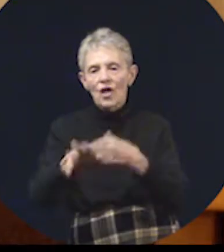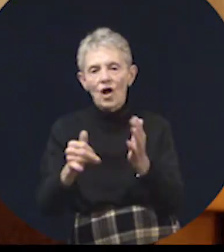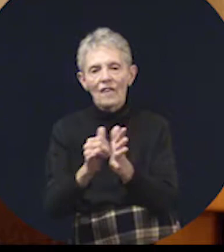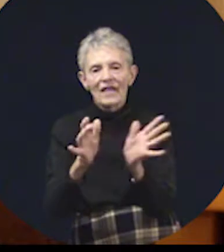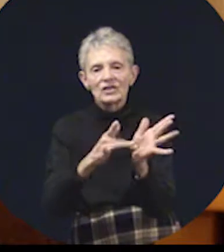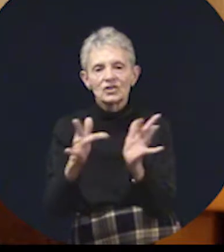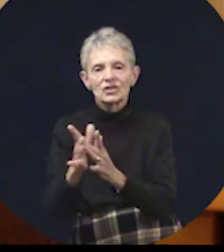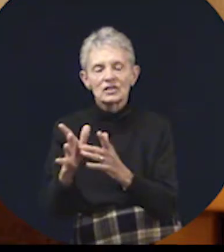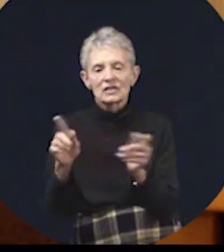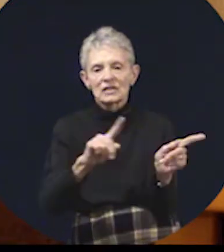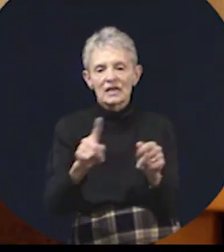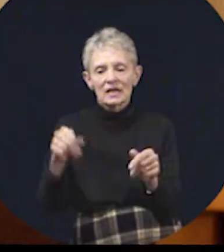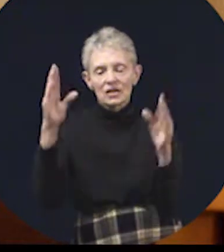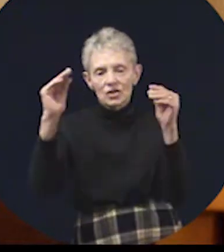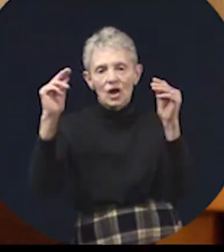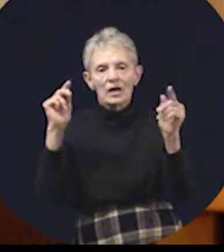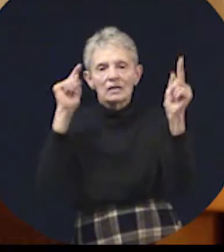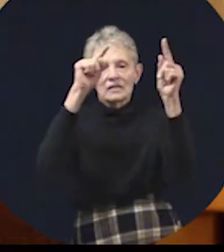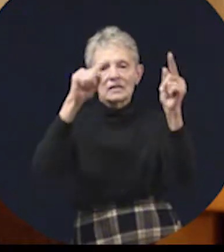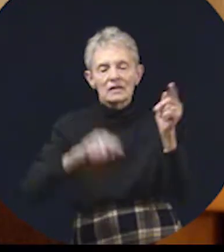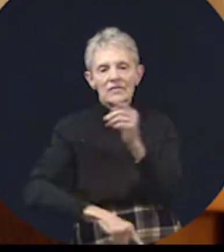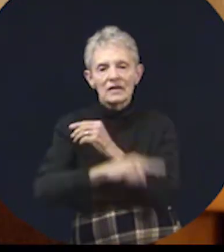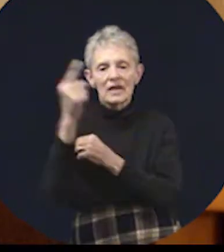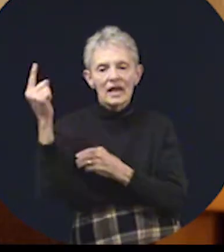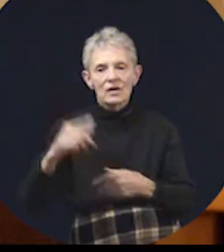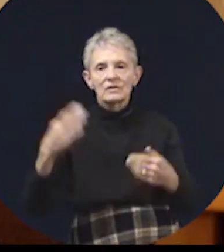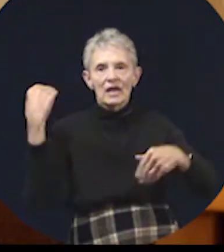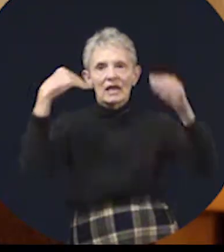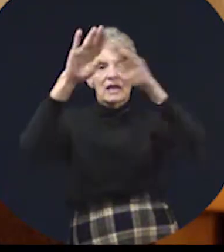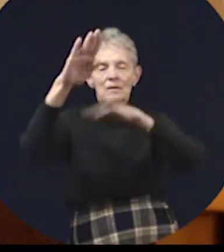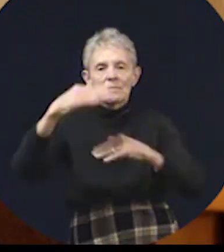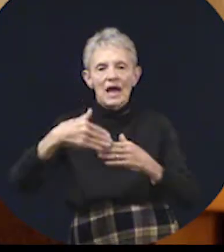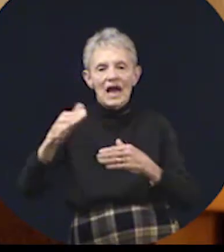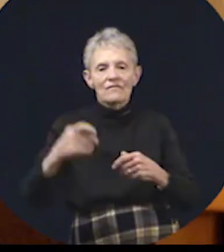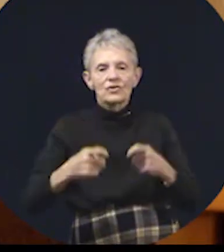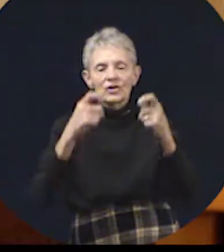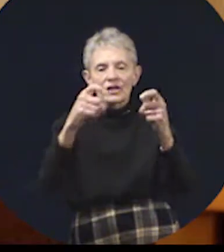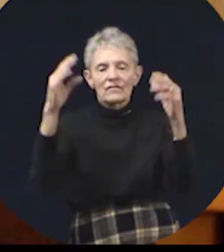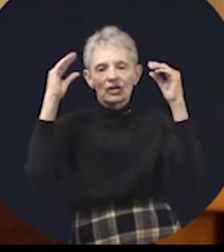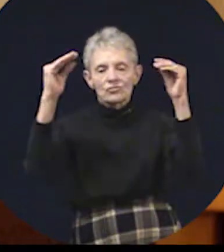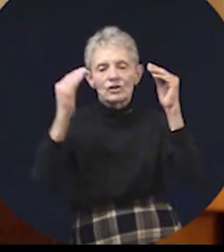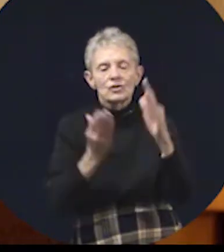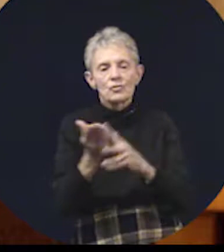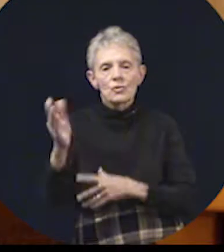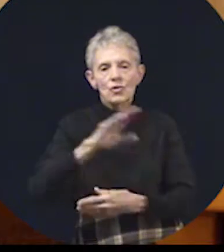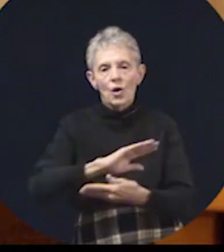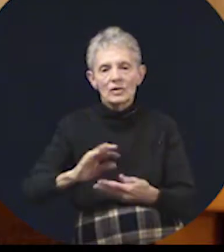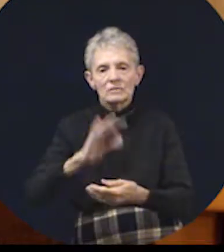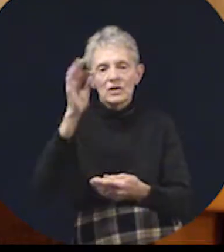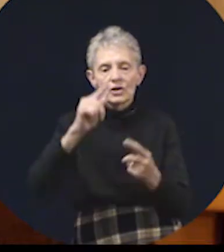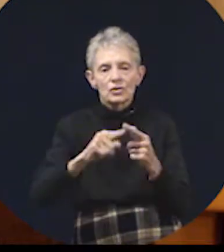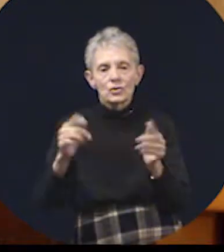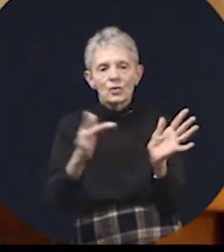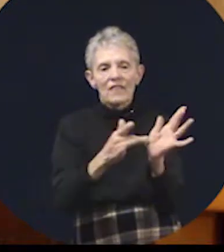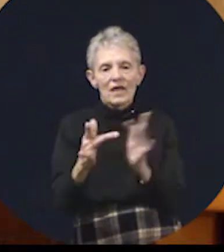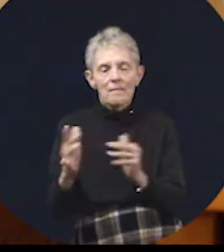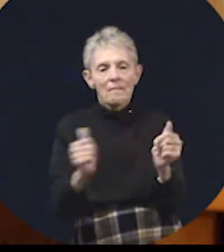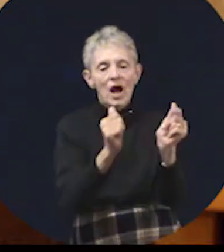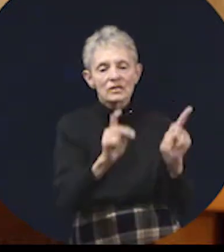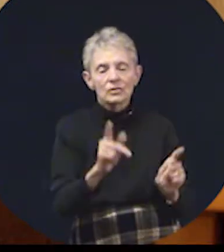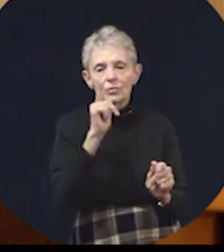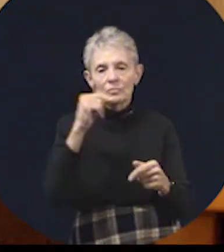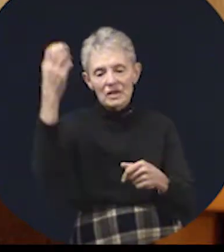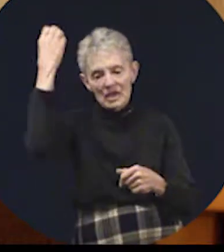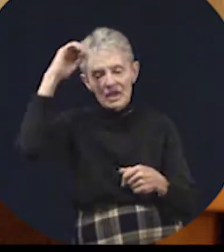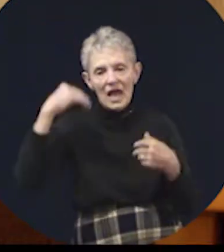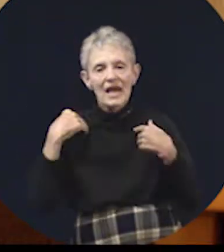taught until the day he was taken up, after giving instruction through the Holy Spirit to the apostles whom he had